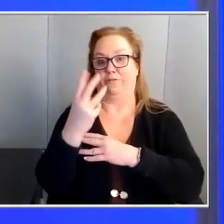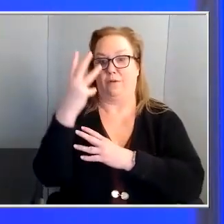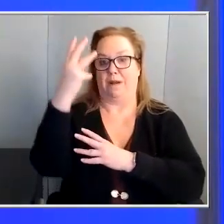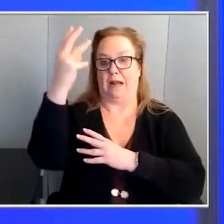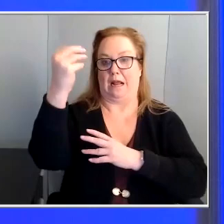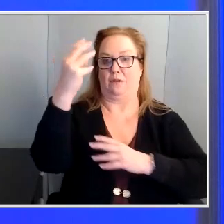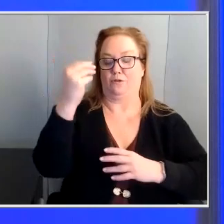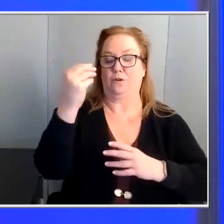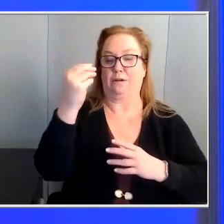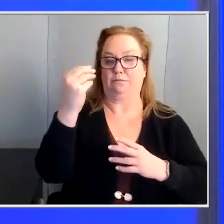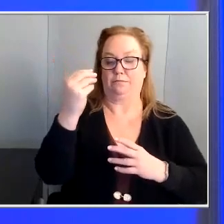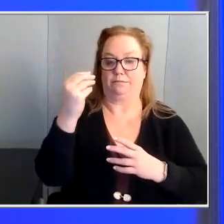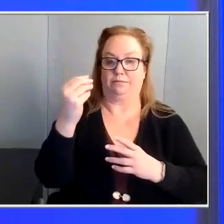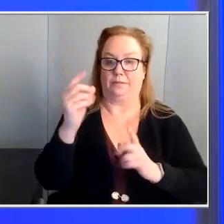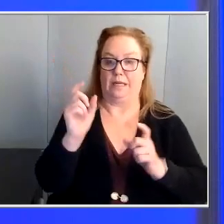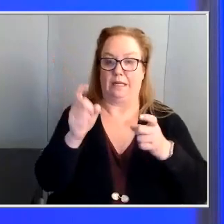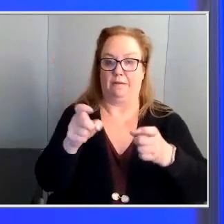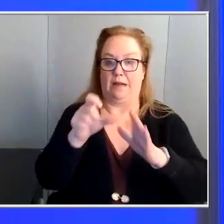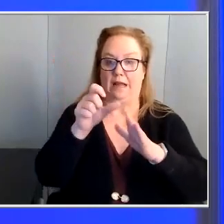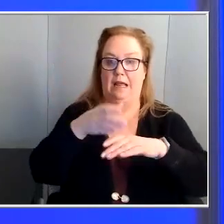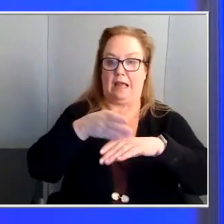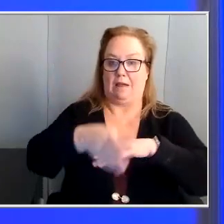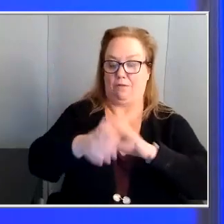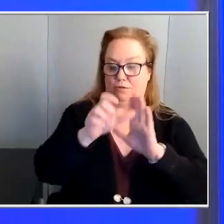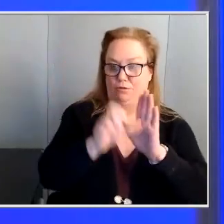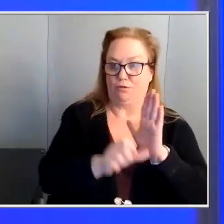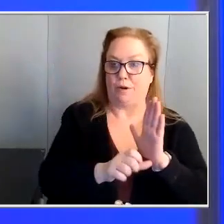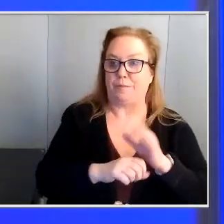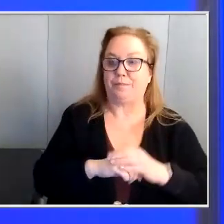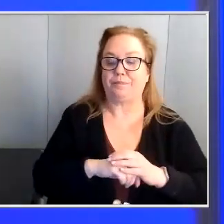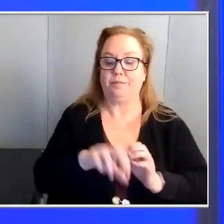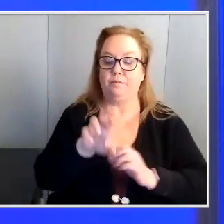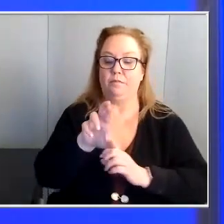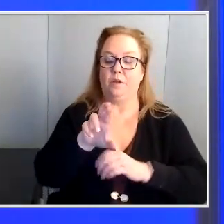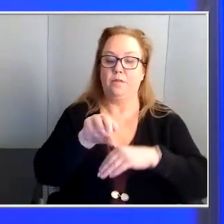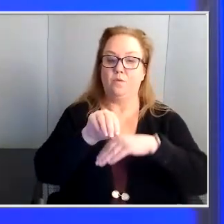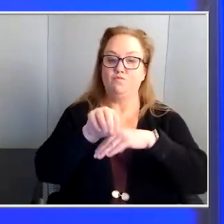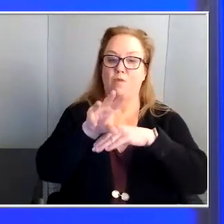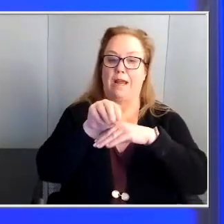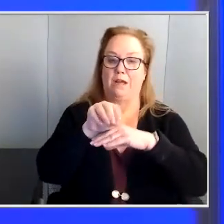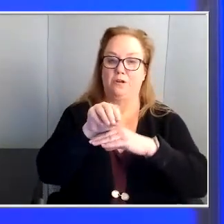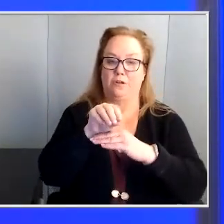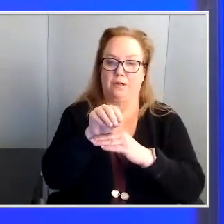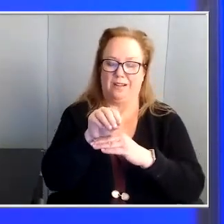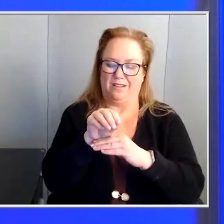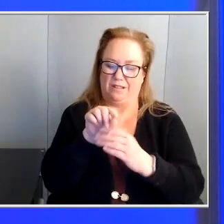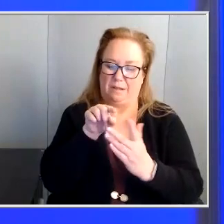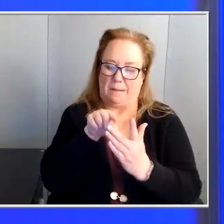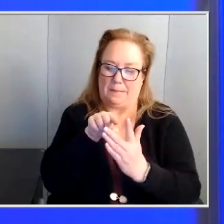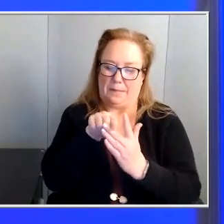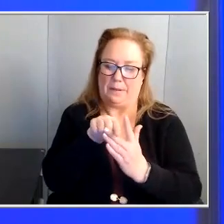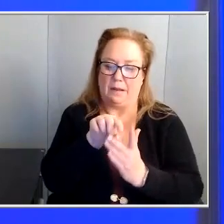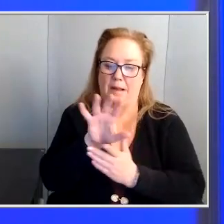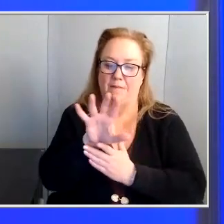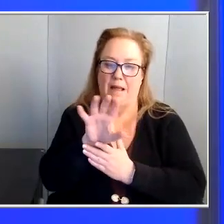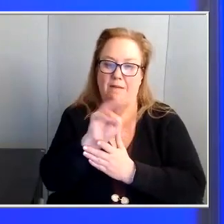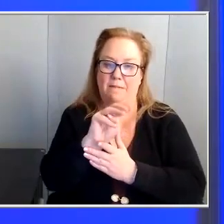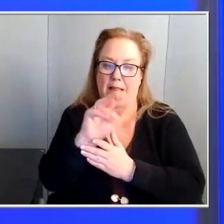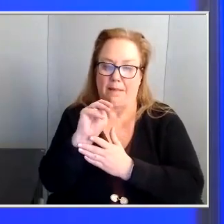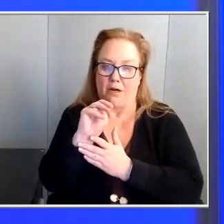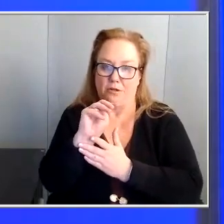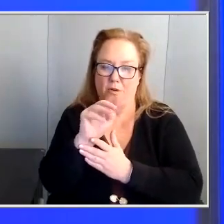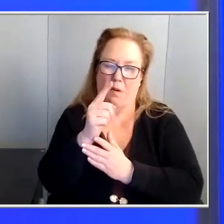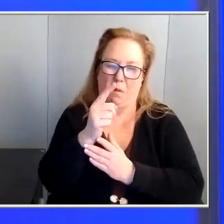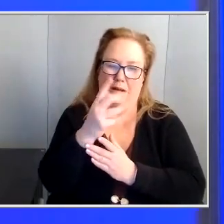external source given after surgery. The radiation only penetrates about 5 millimeters, which is about 1/5 of an inch into the brain